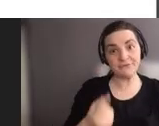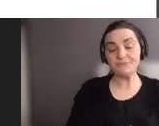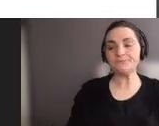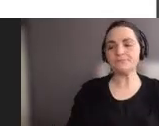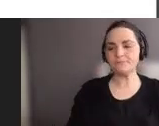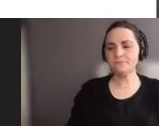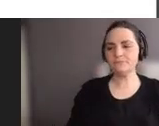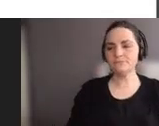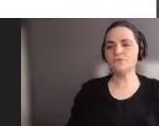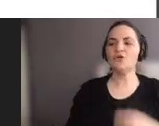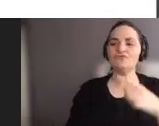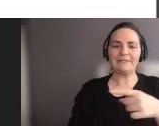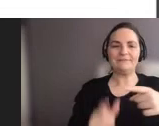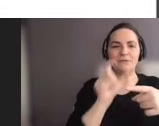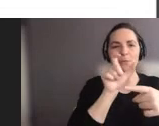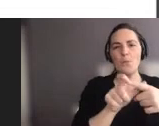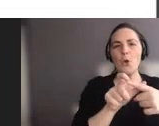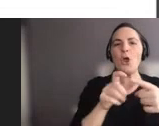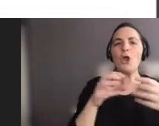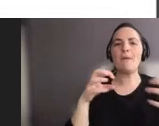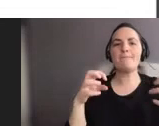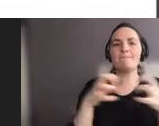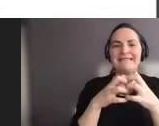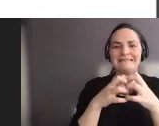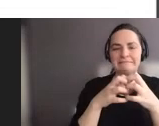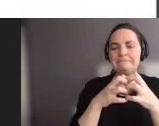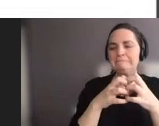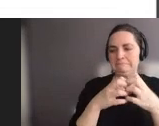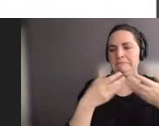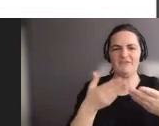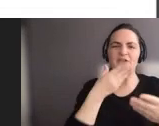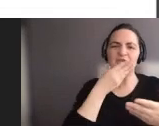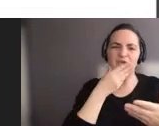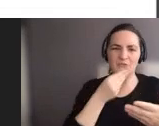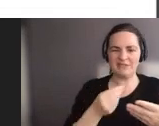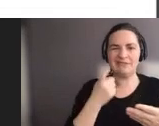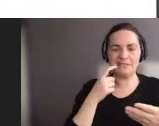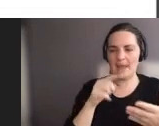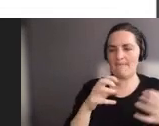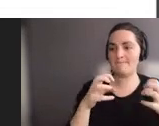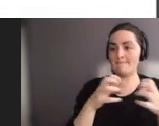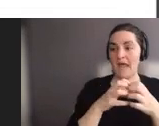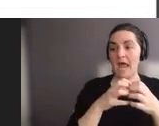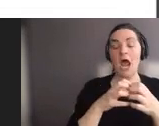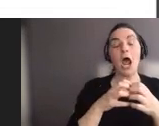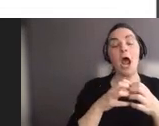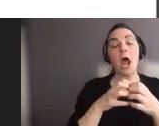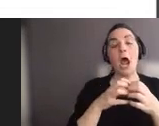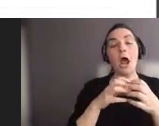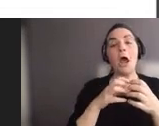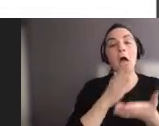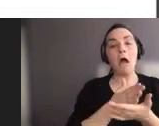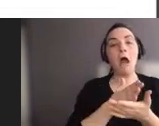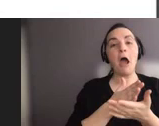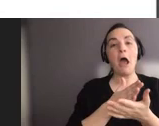the word magnets was given, so the child could use that. Magnets are attractive